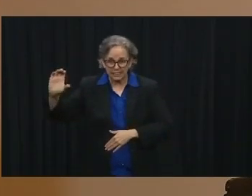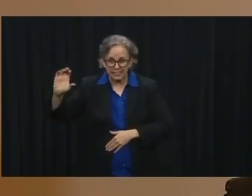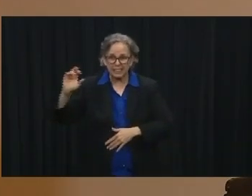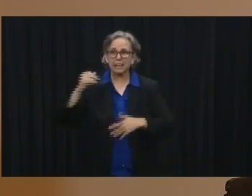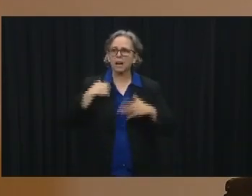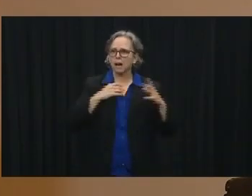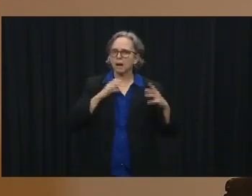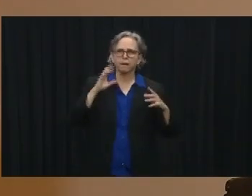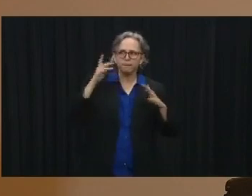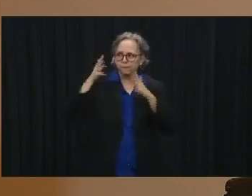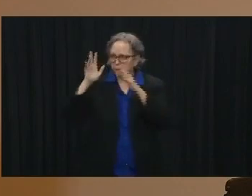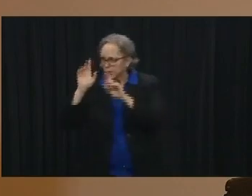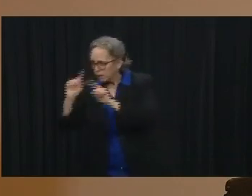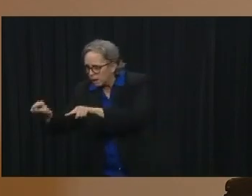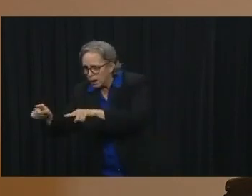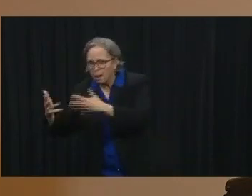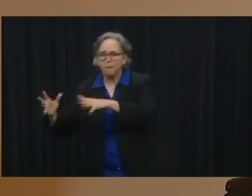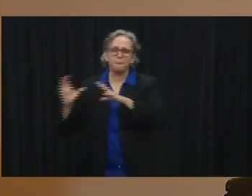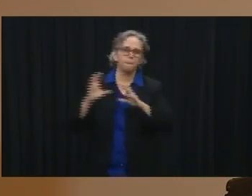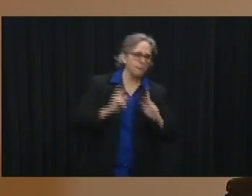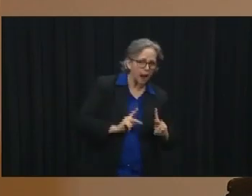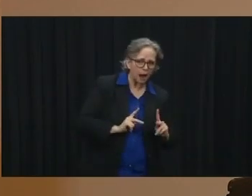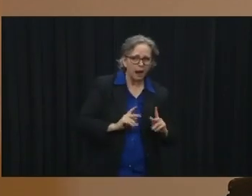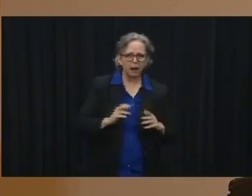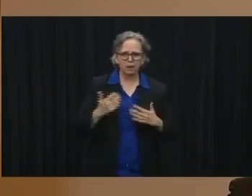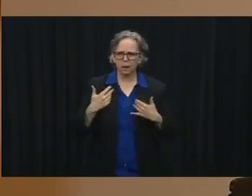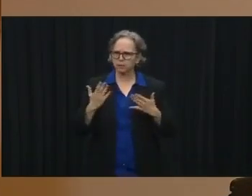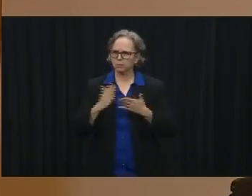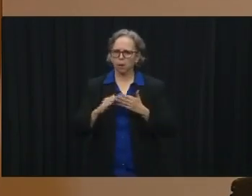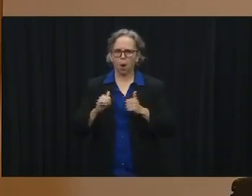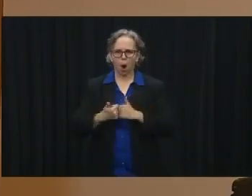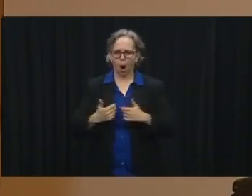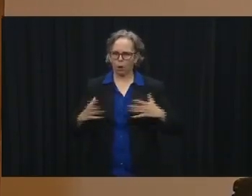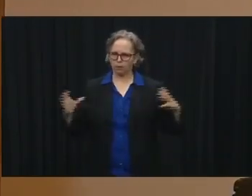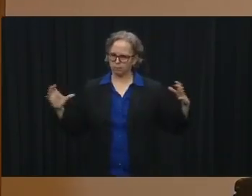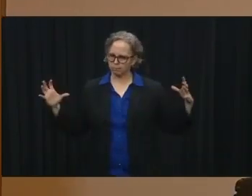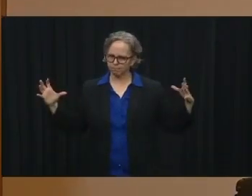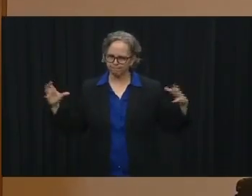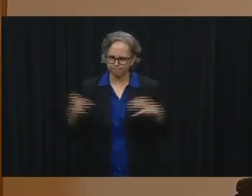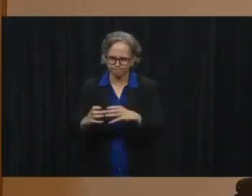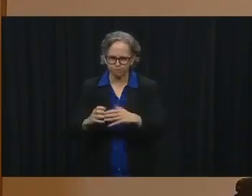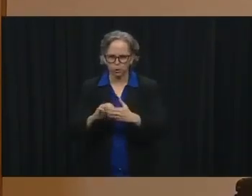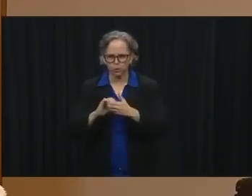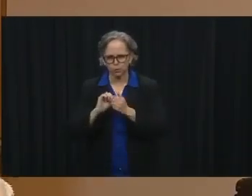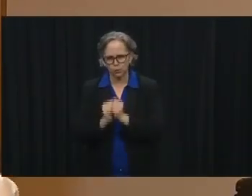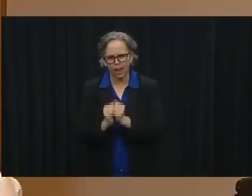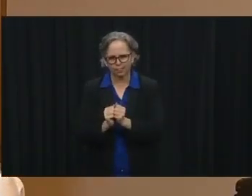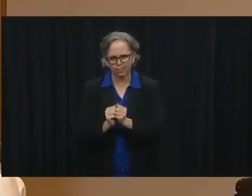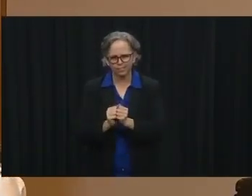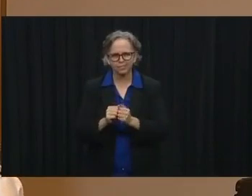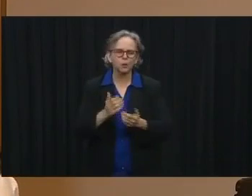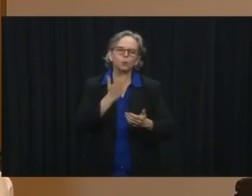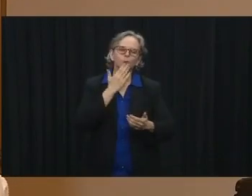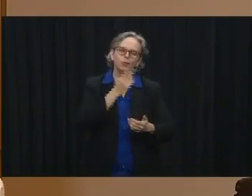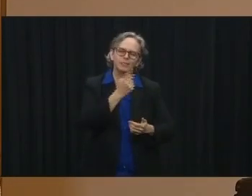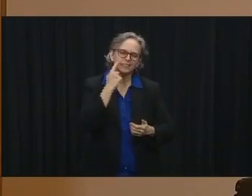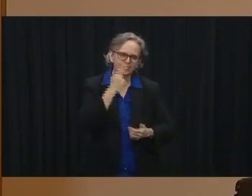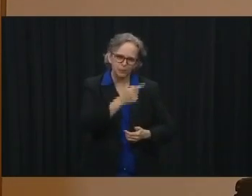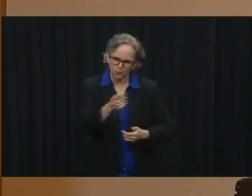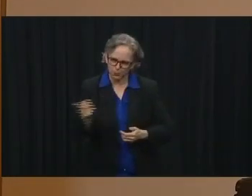the evening, but somehow we always end up back here together. So it's good to see you. I'm going to go ahead and start with some